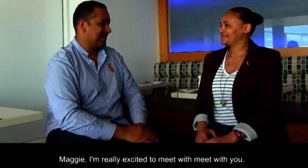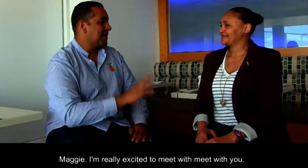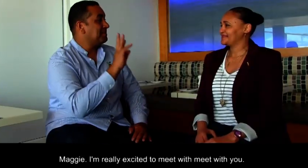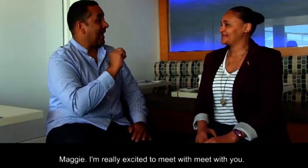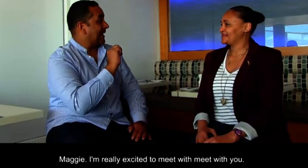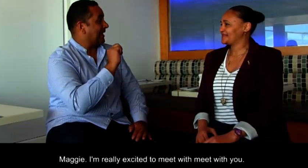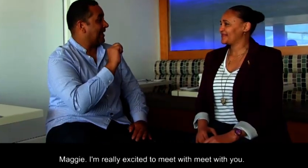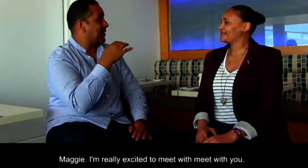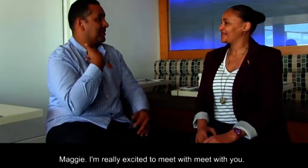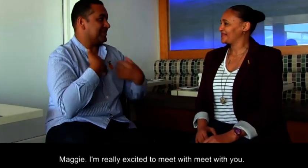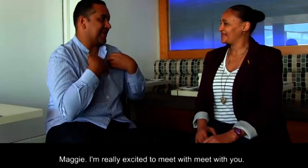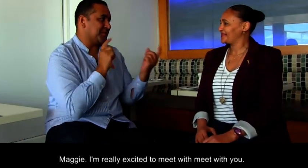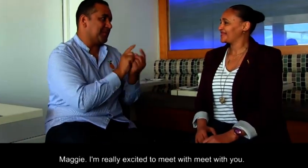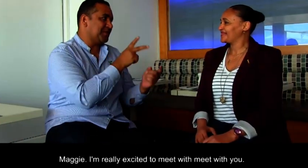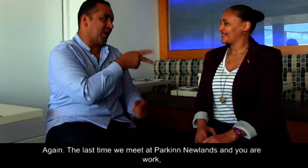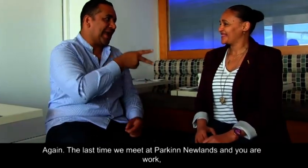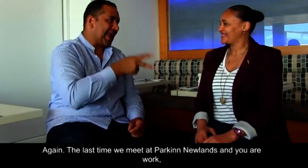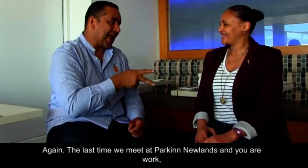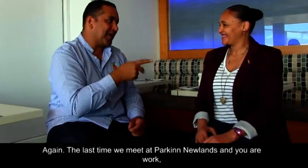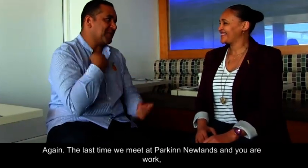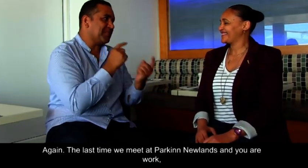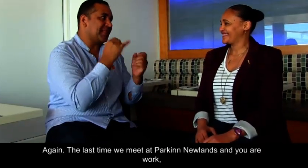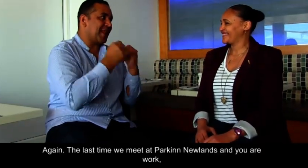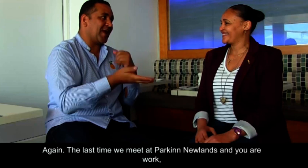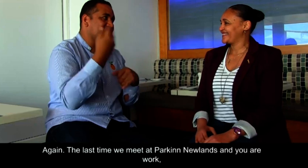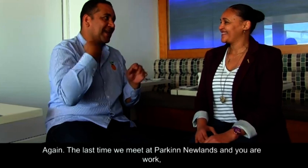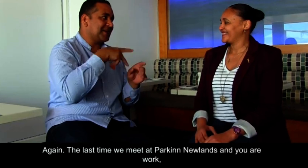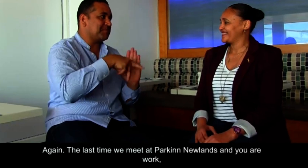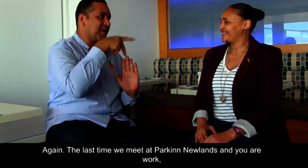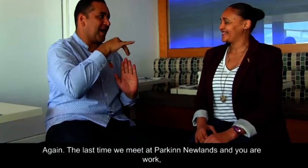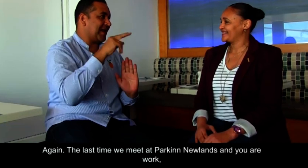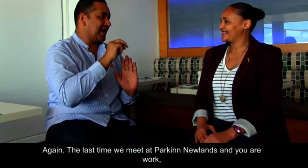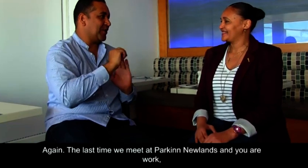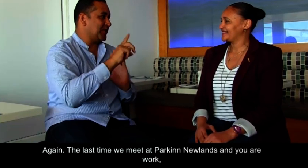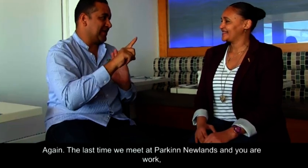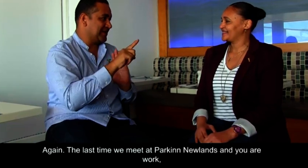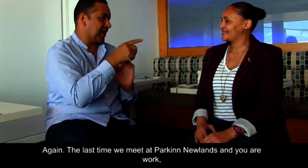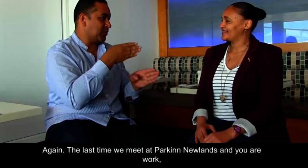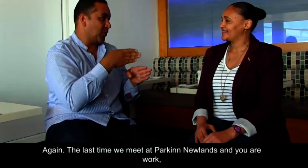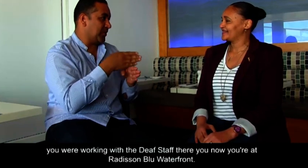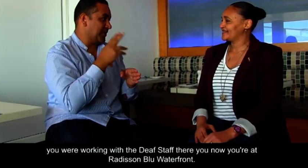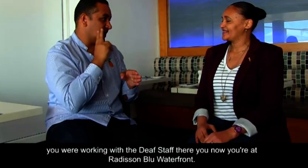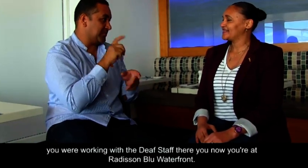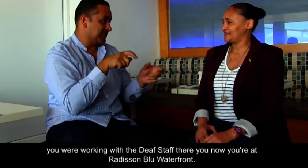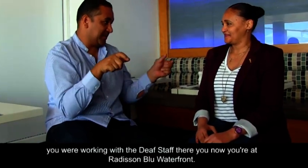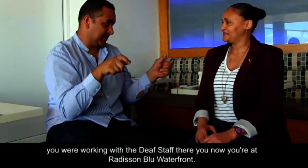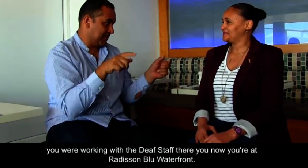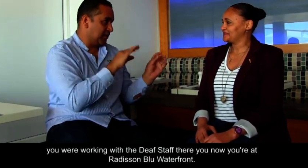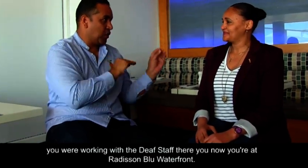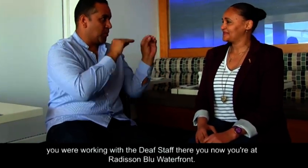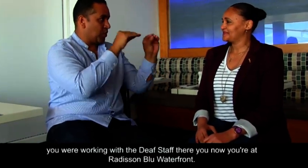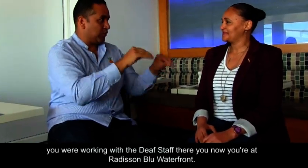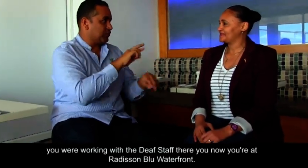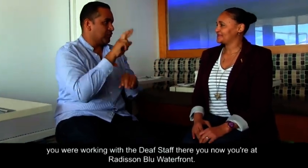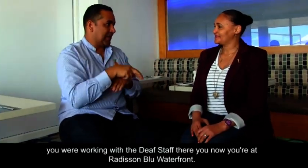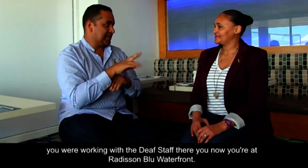Maggie, I'm really excited to meet with you again. The last time we met at Park in Newlands, and you were working with the